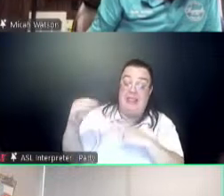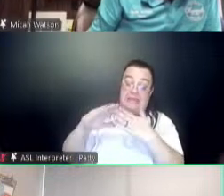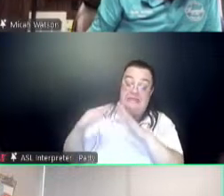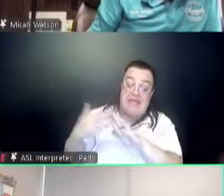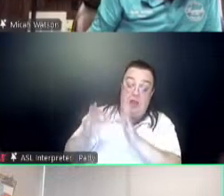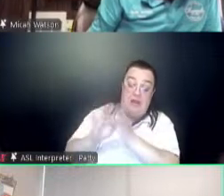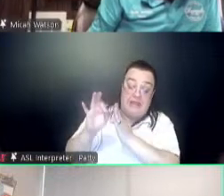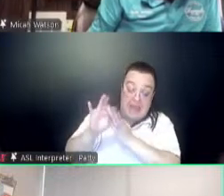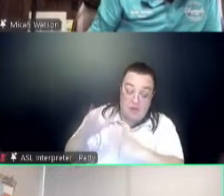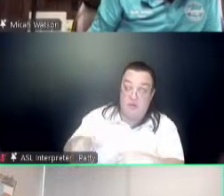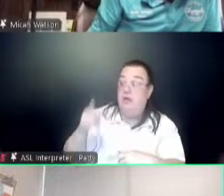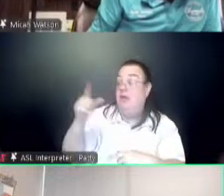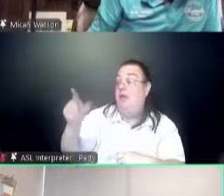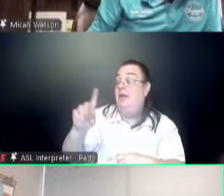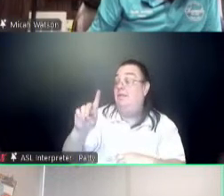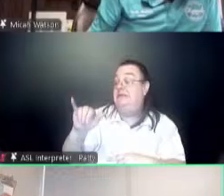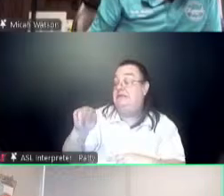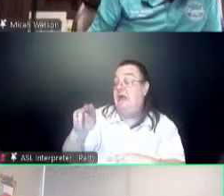Mott.